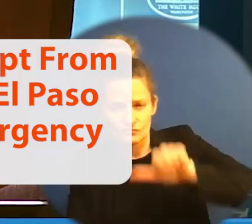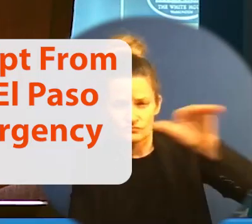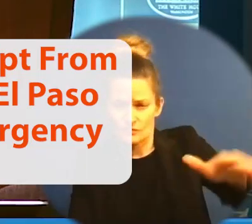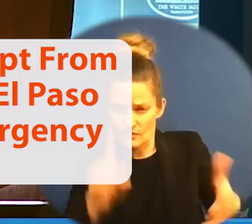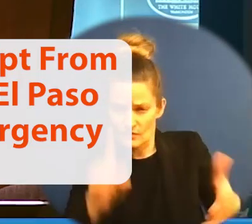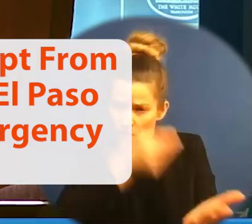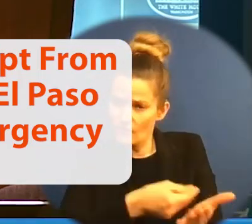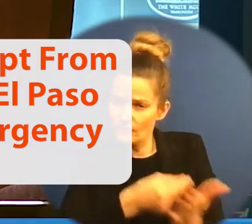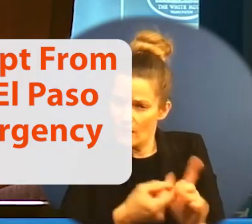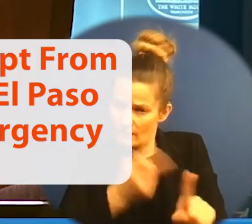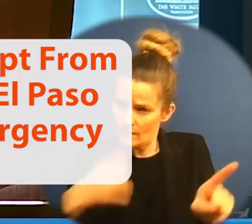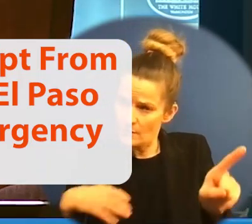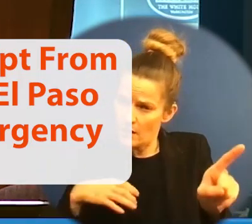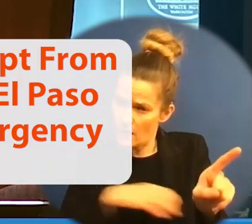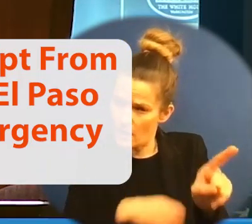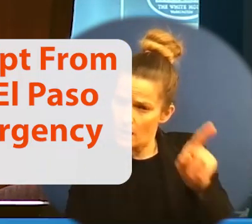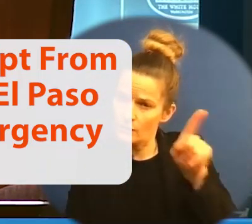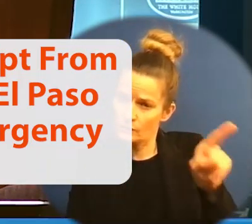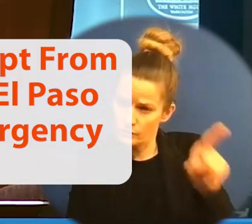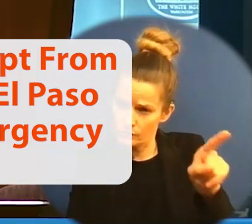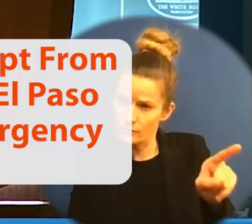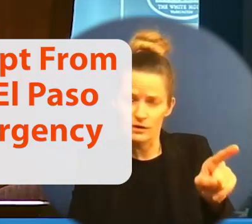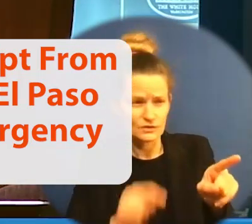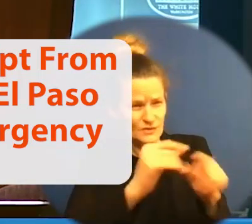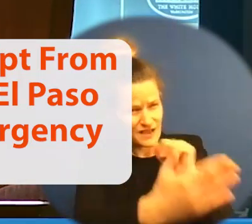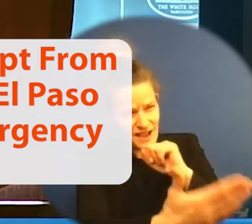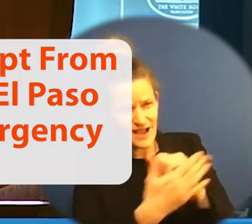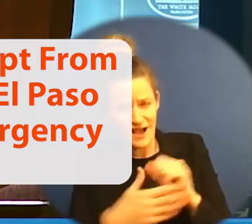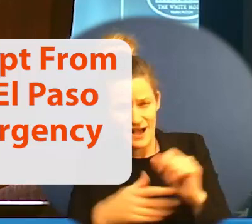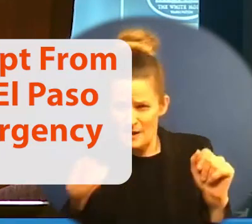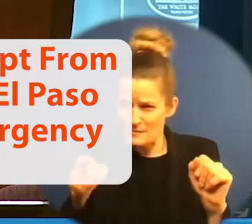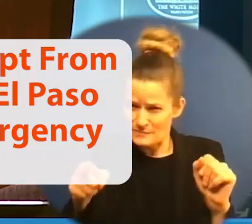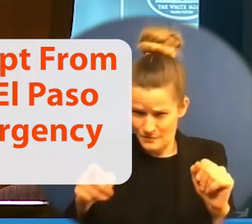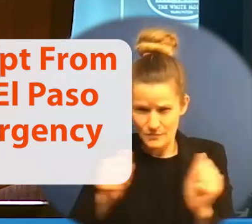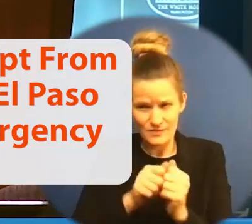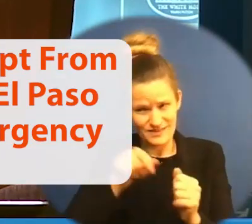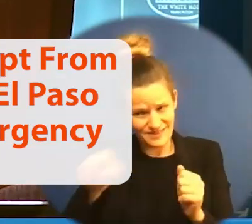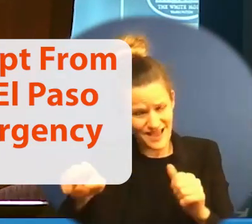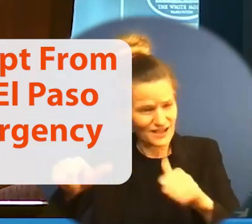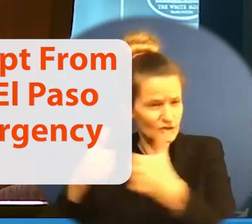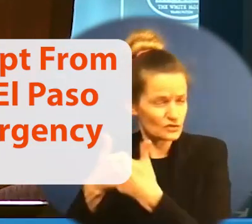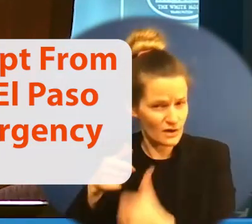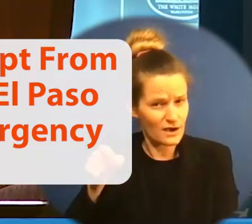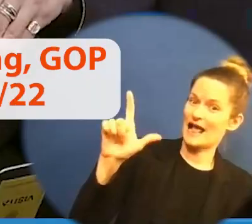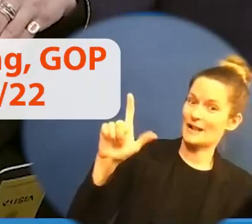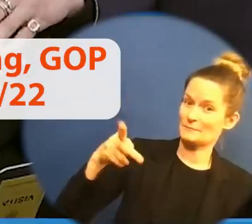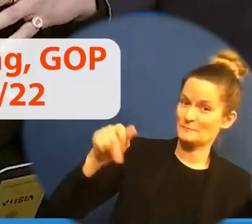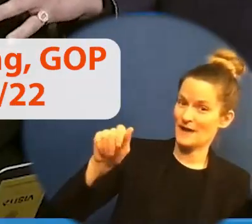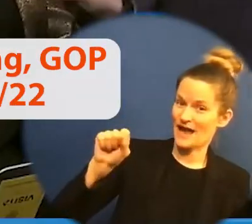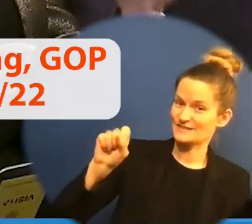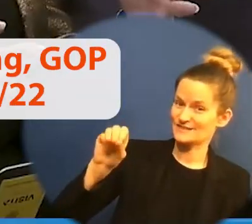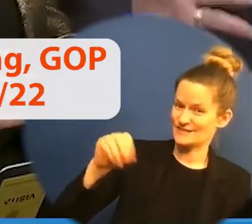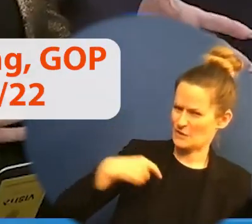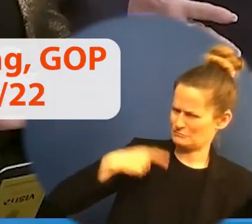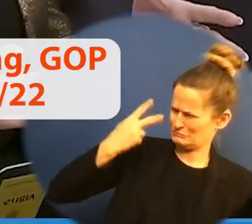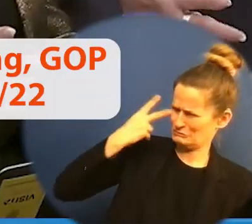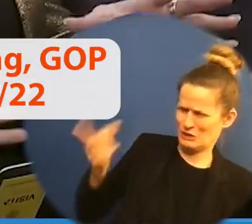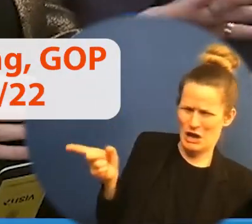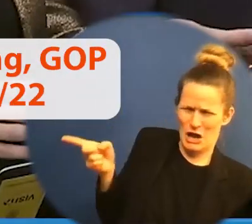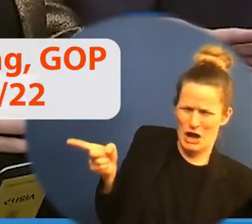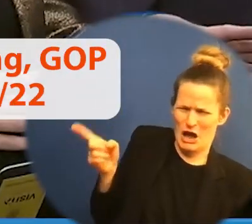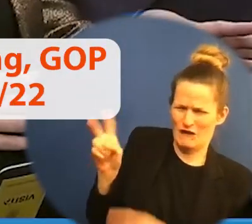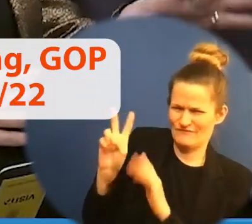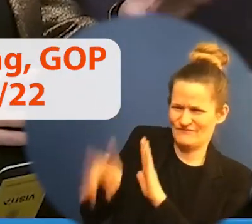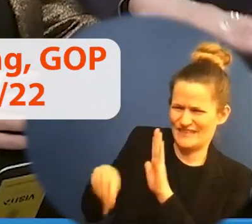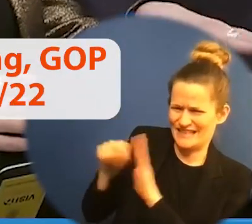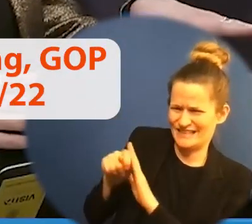ask for additional funding from Congress to assist us in dealing with this. You know, there's video that was